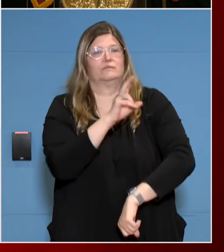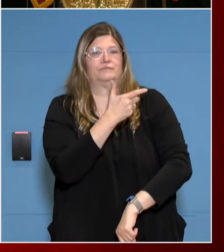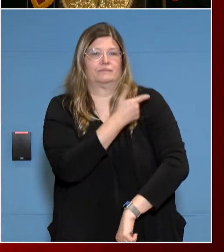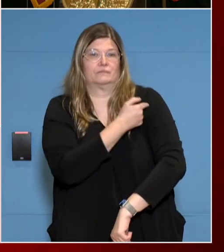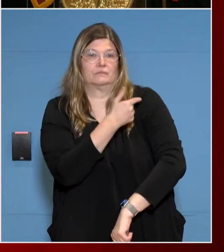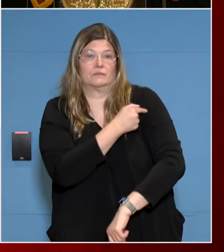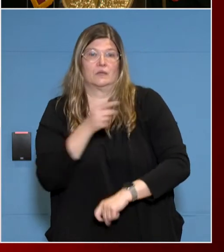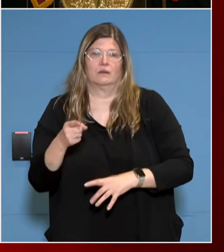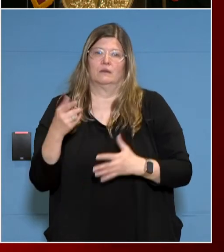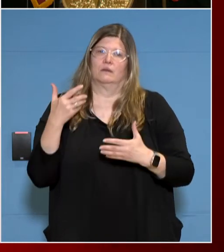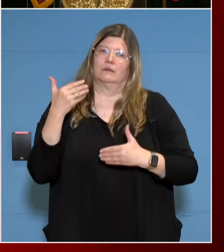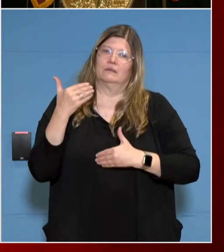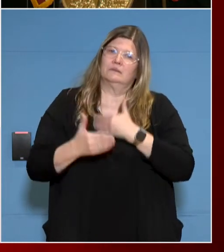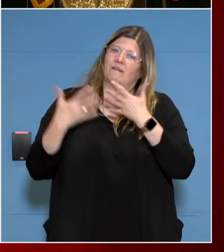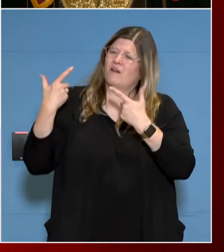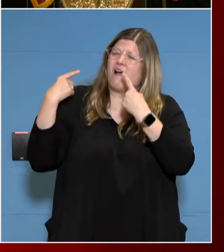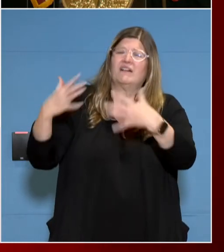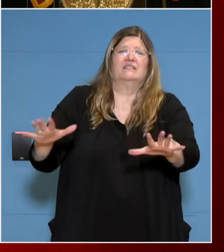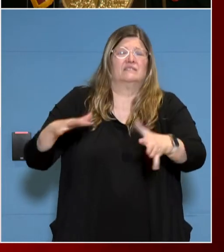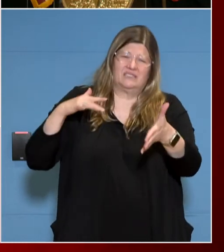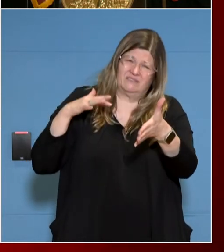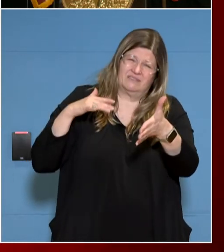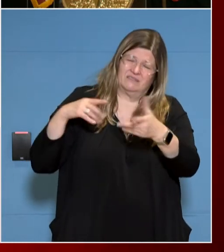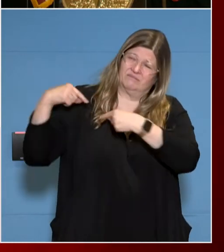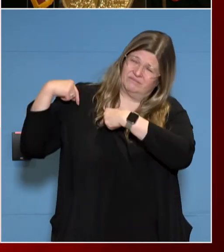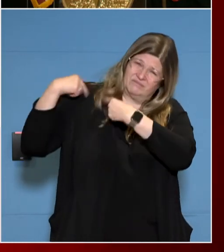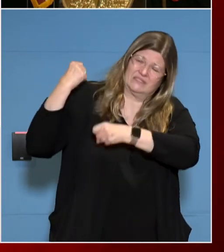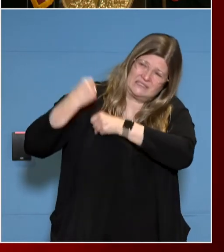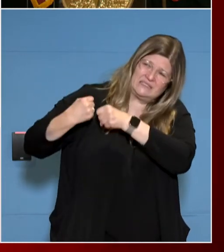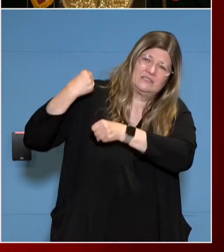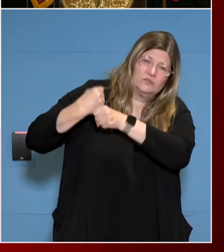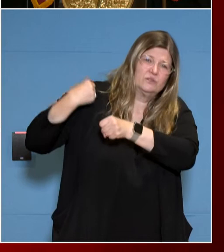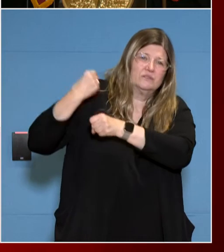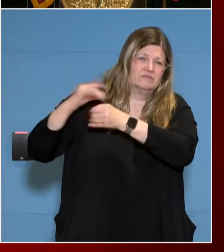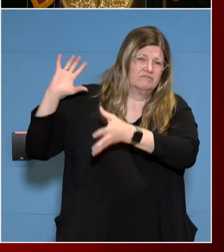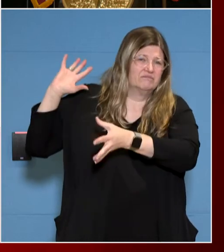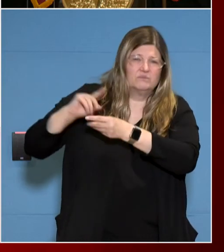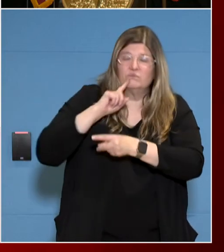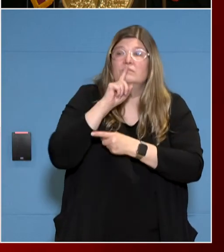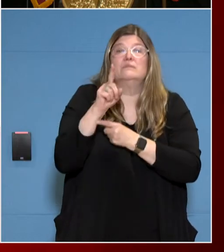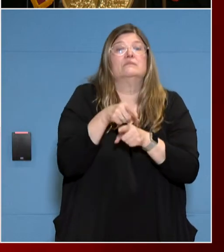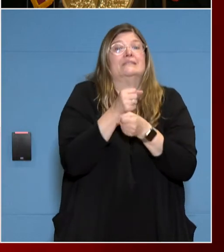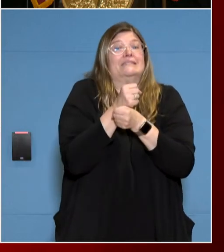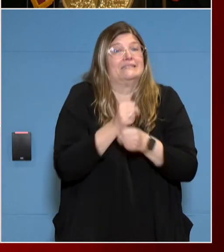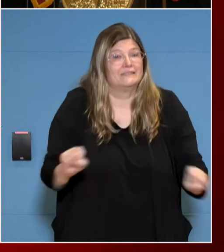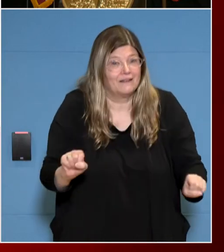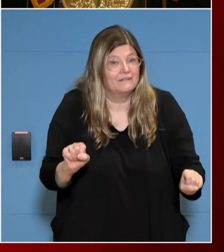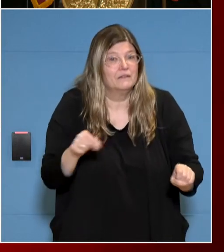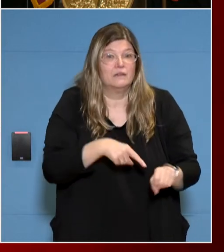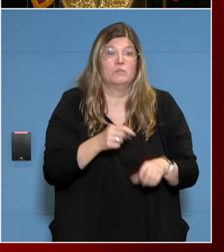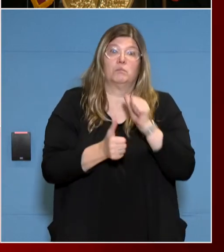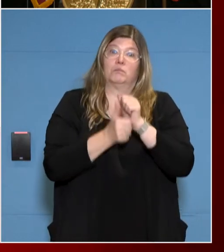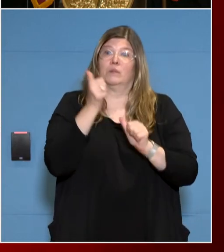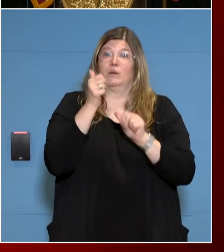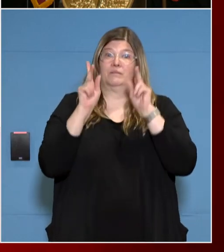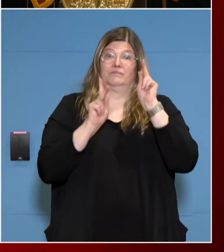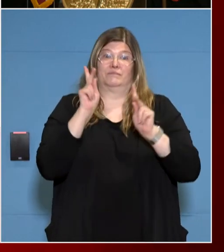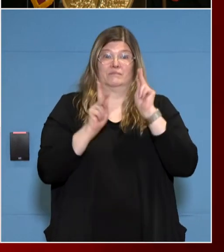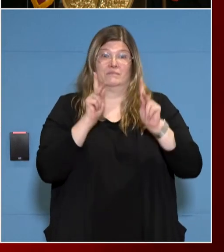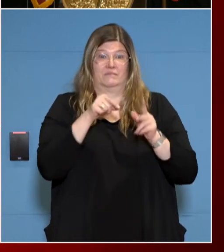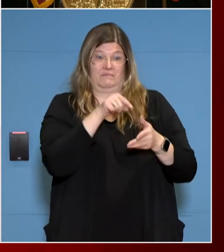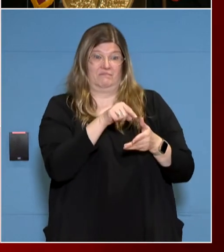this vaccine is safe. Most of us didn't talk about coronavirus before 2020, but doctors and scientists did,